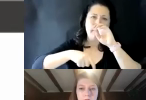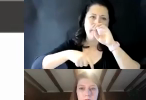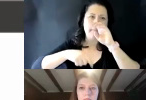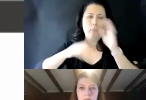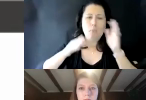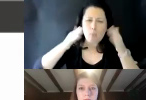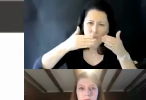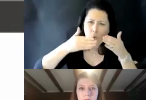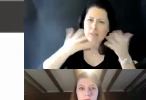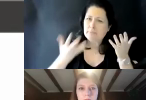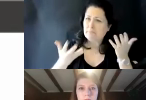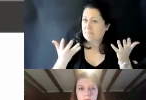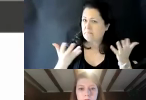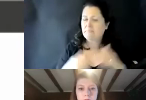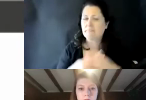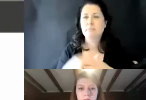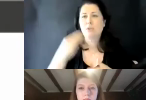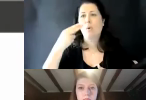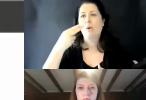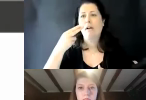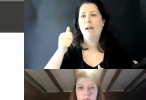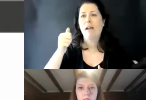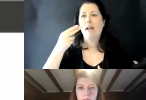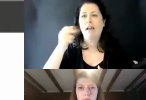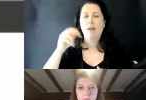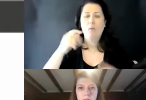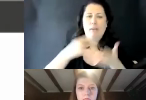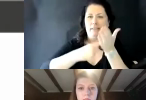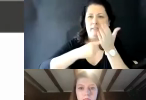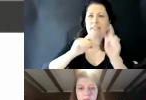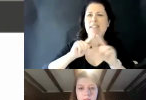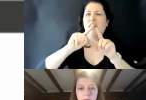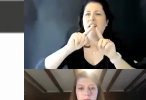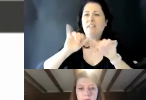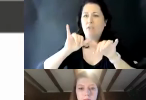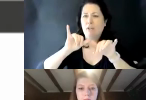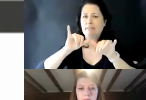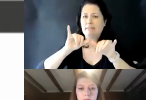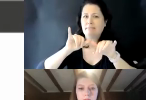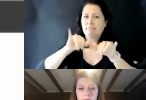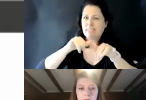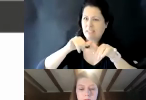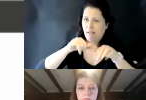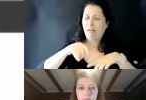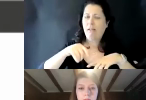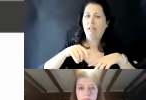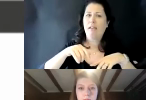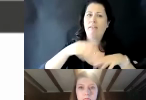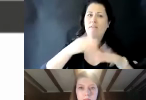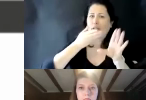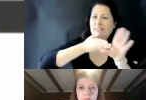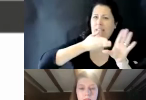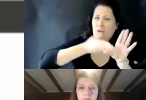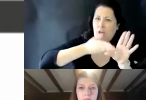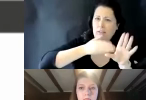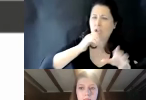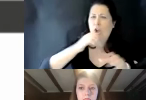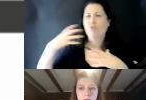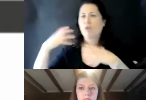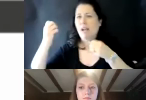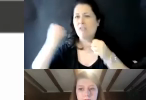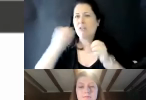focus. And Hannah will show you another scale, which is not developed within recovery, but just in terms of psychology for flourishing, and show you